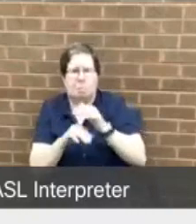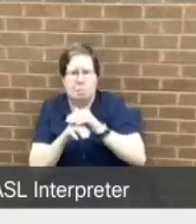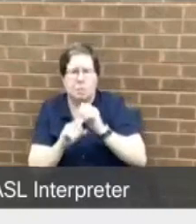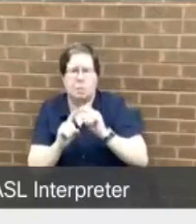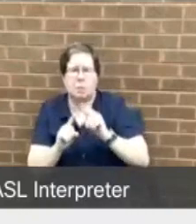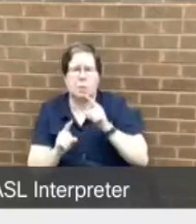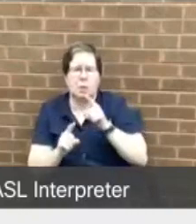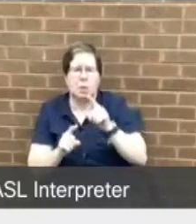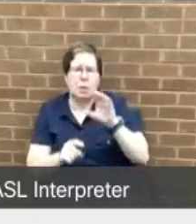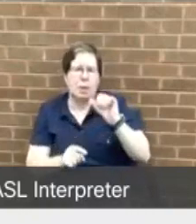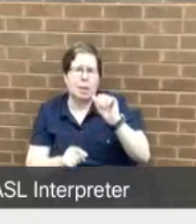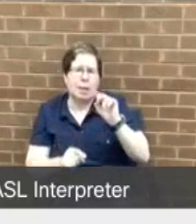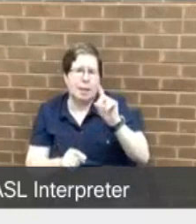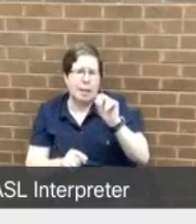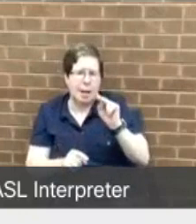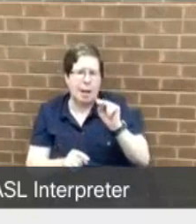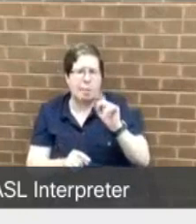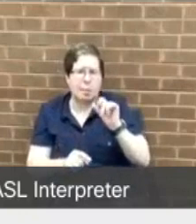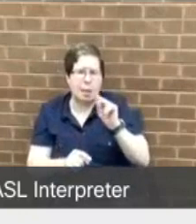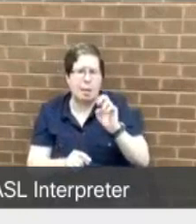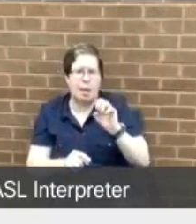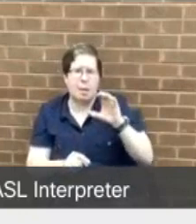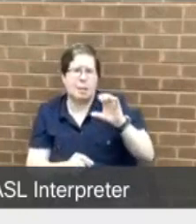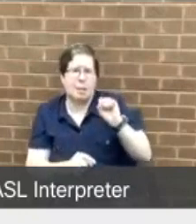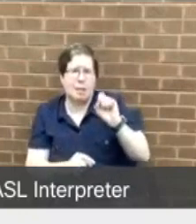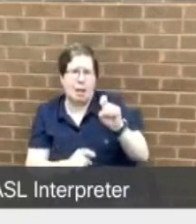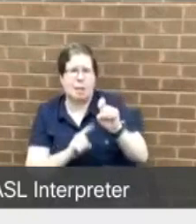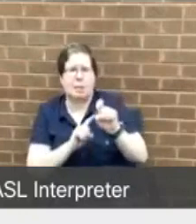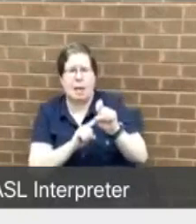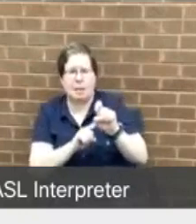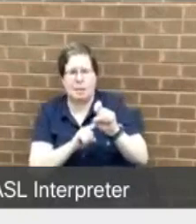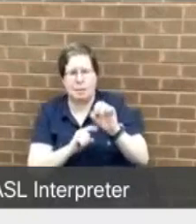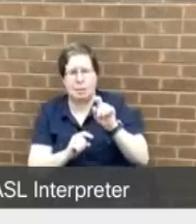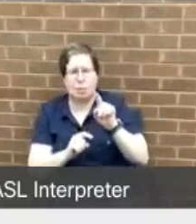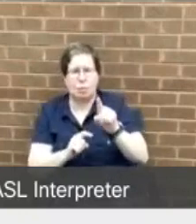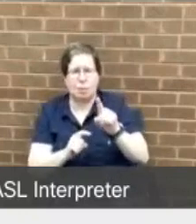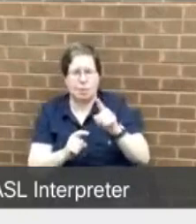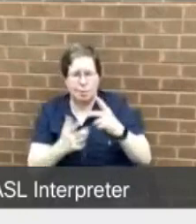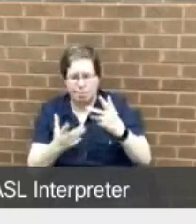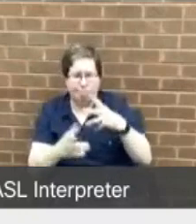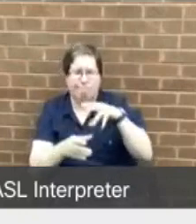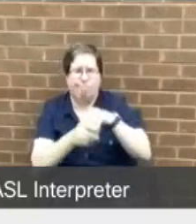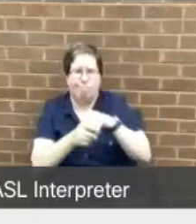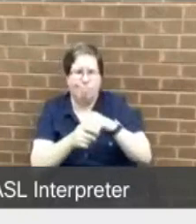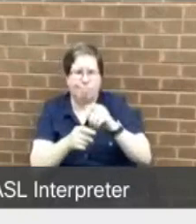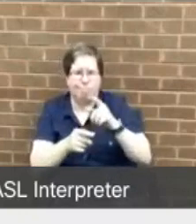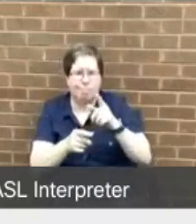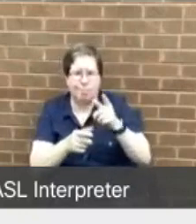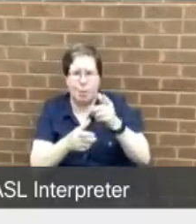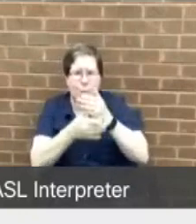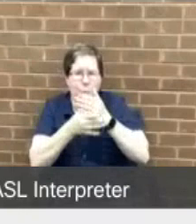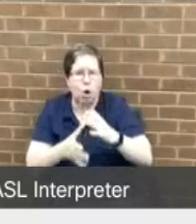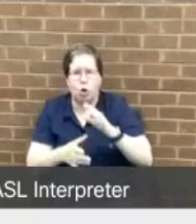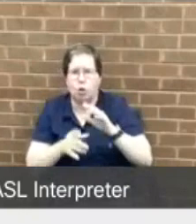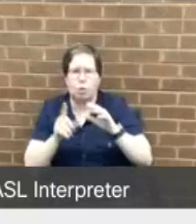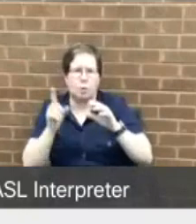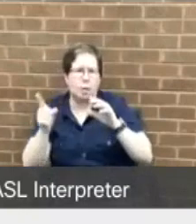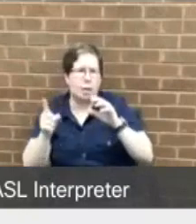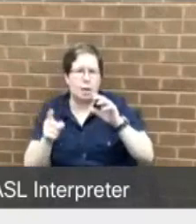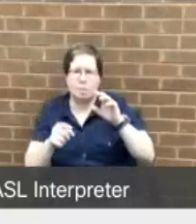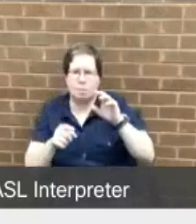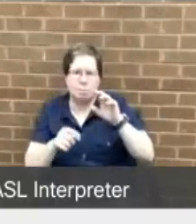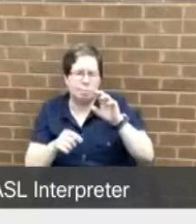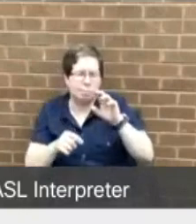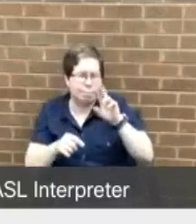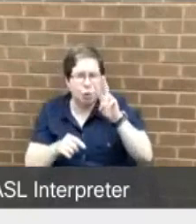that Camden Line, it really is CSX, and you know, that's what we've been living and breathing with our partners in Virginia and Long Bridge and